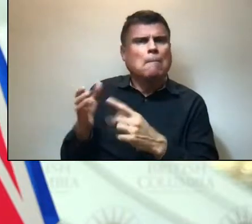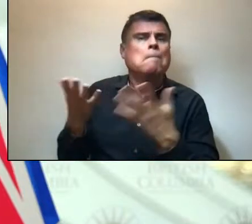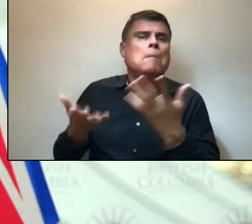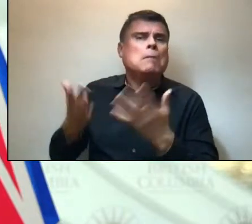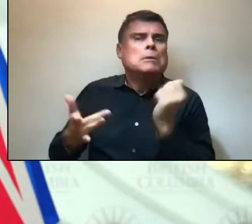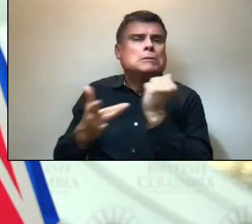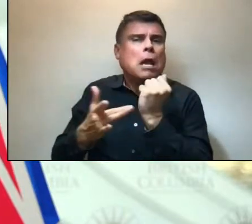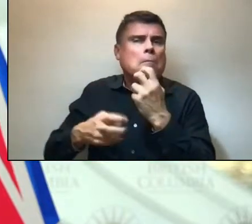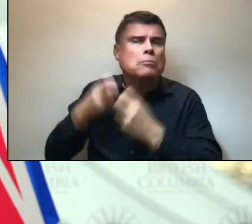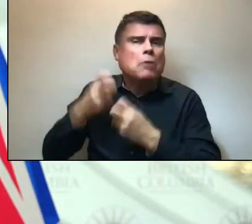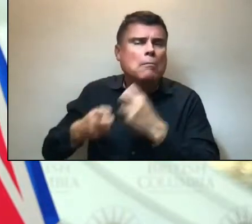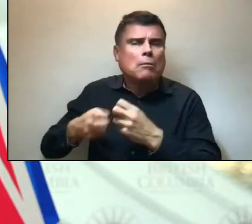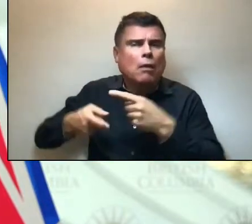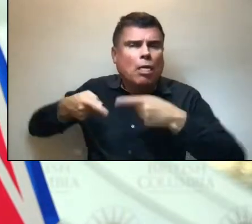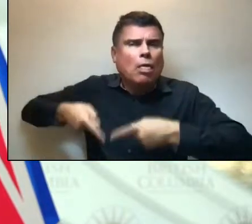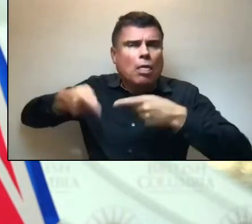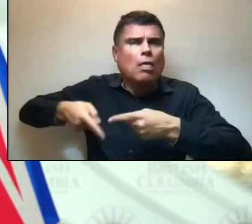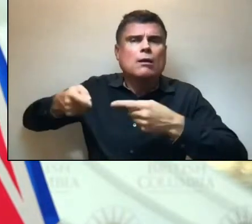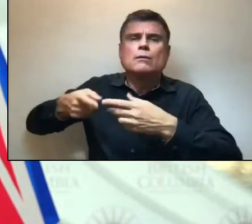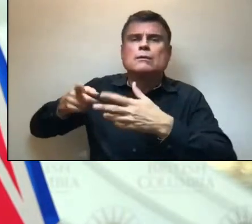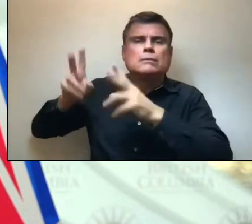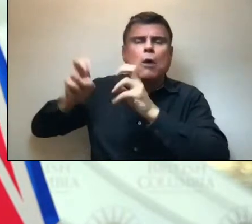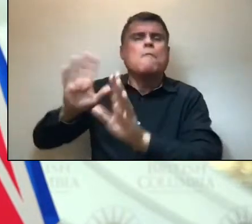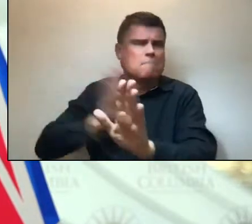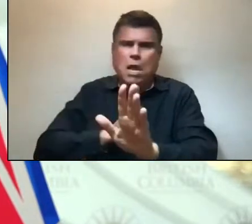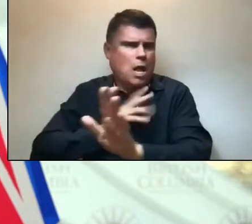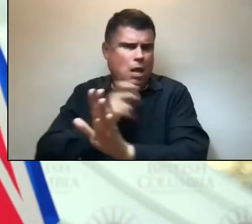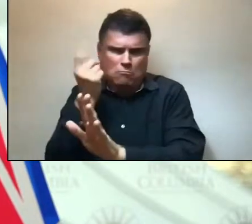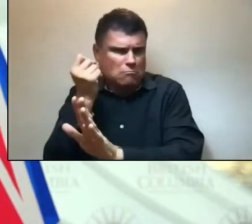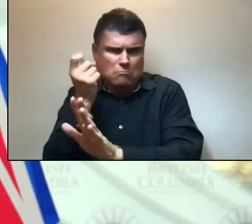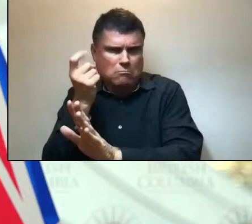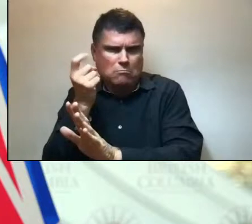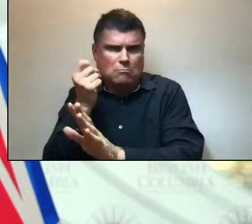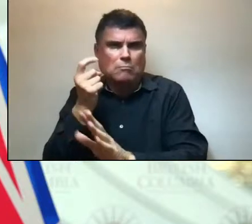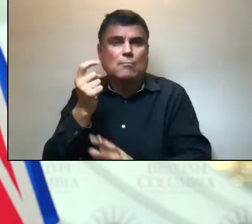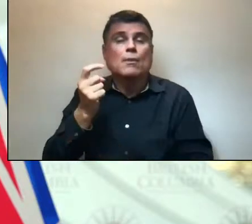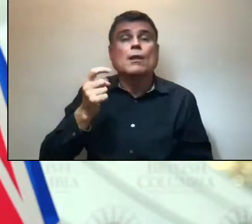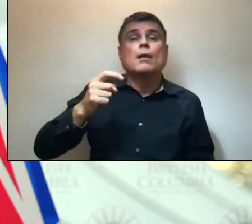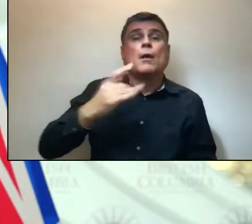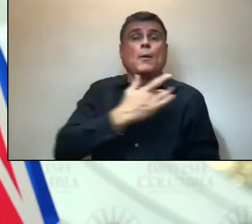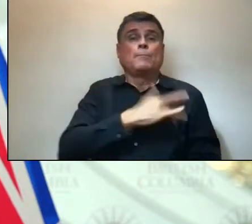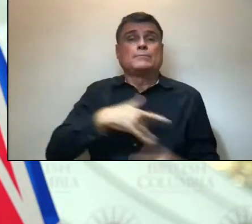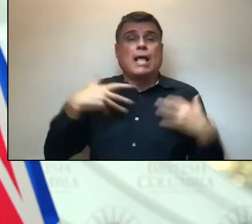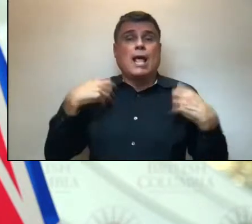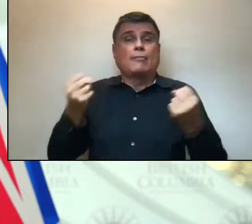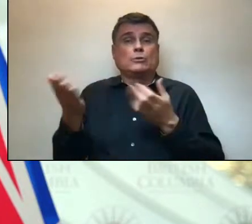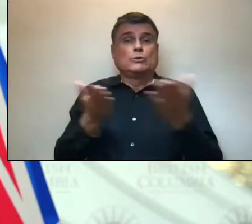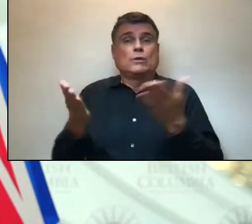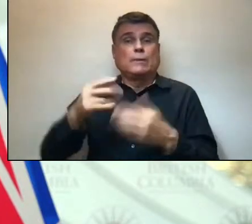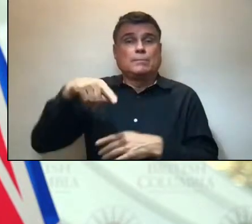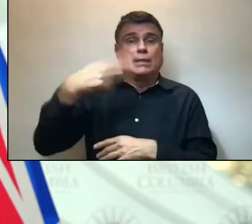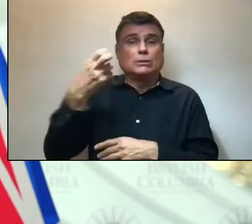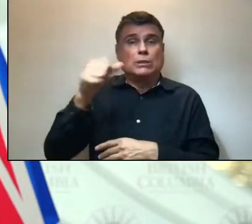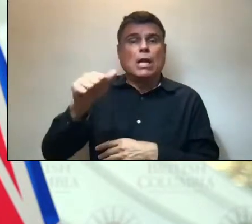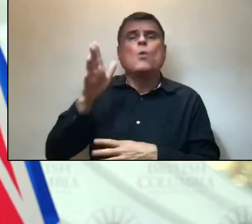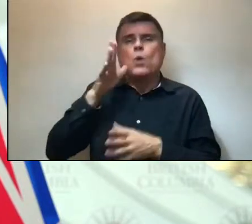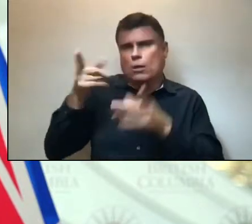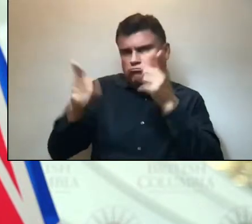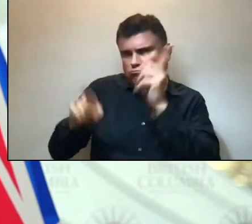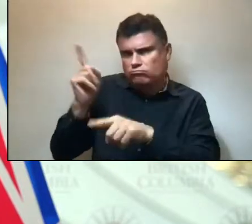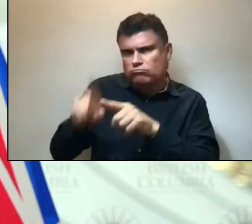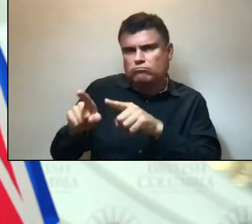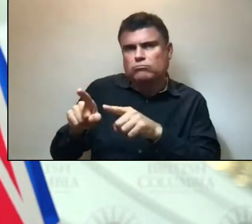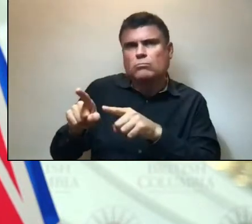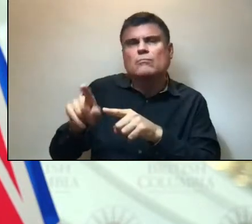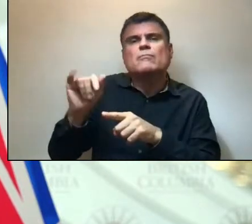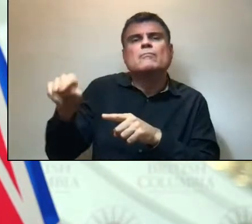Health Services Authority will continue to work with the small number of British Columbians that have been vaccinated and are experiencing difficulty having their record